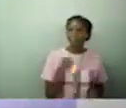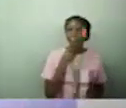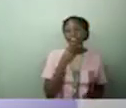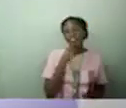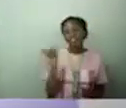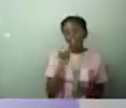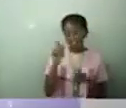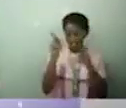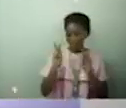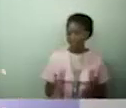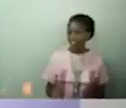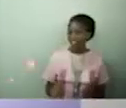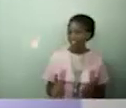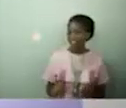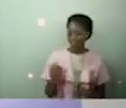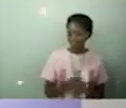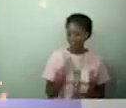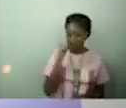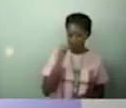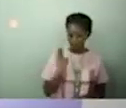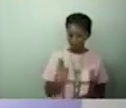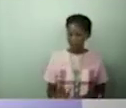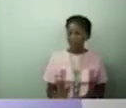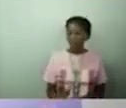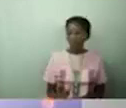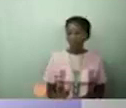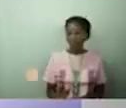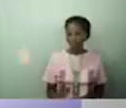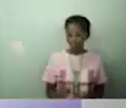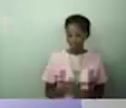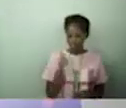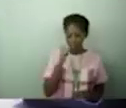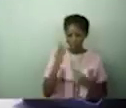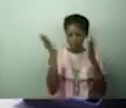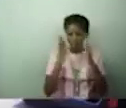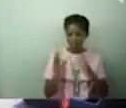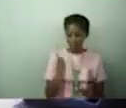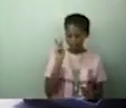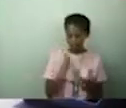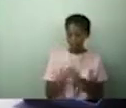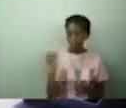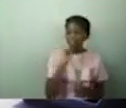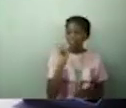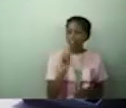same person who is a female, a feminine figure, is also a city.